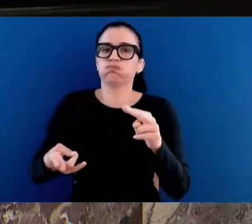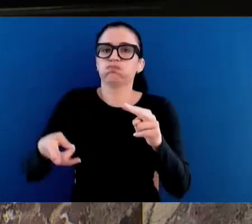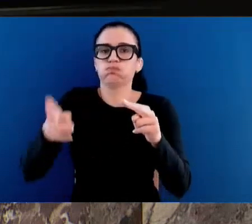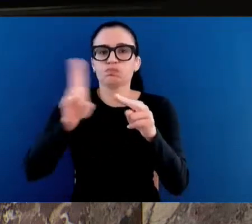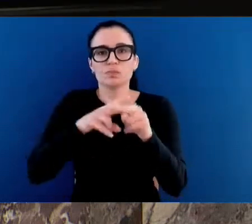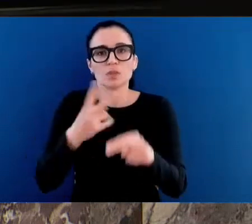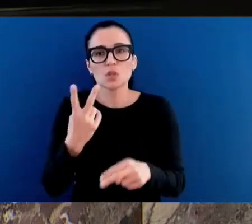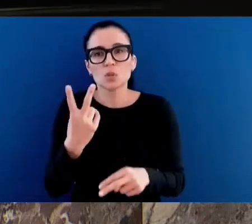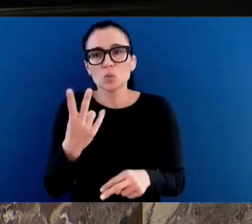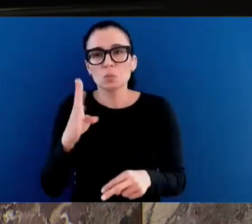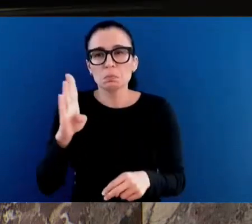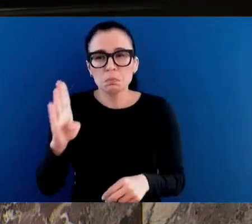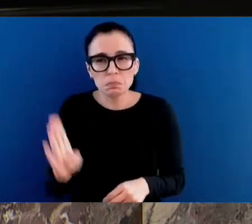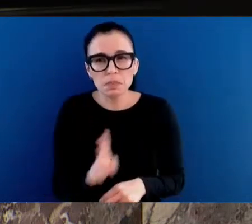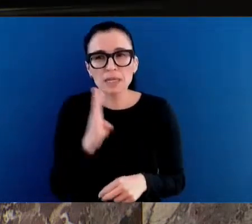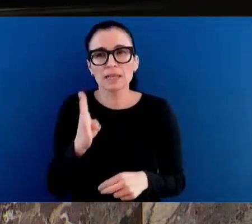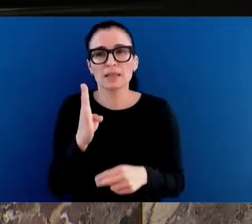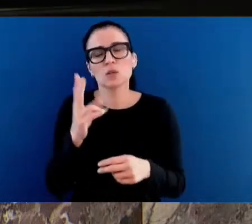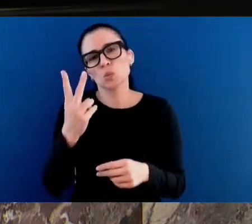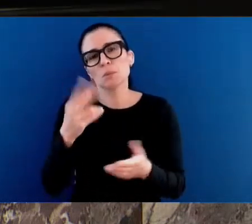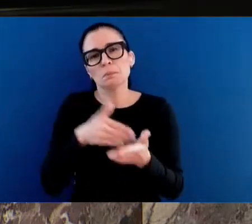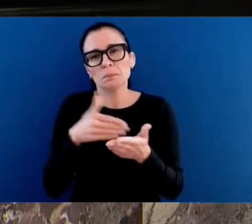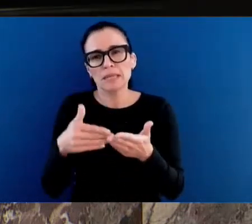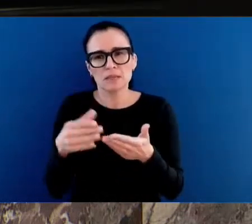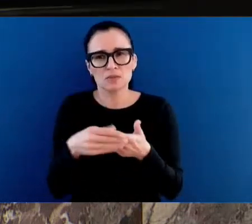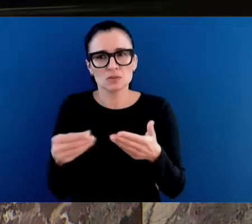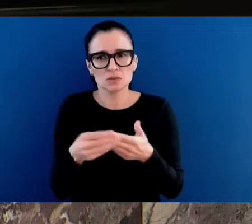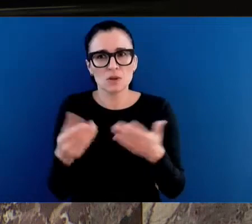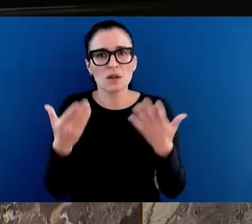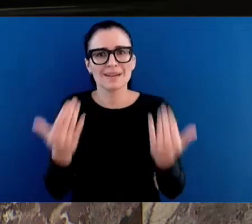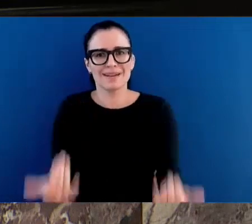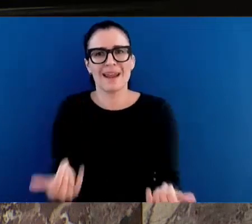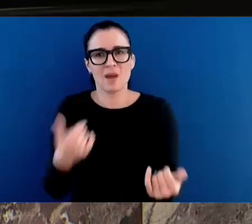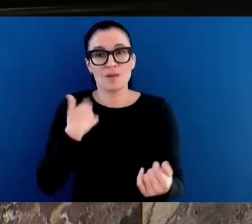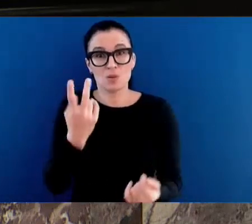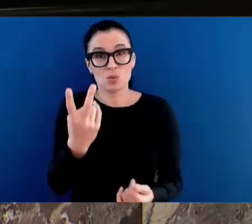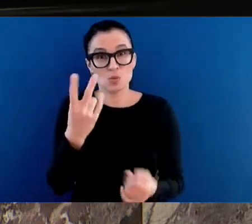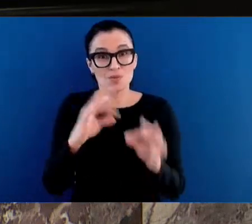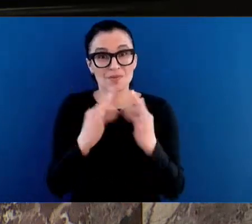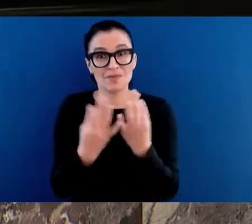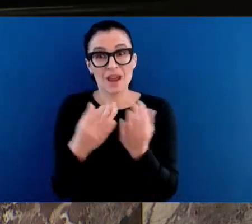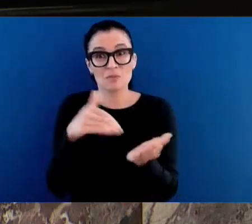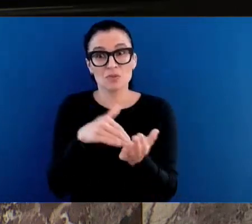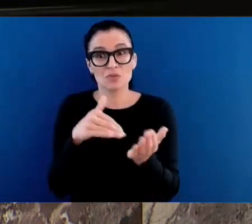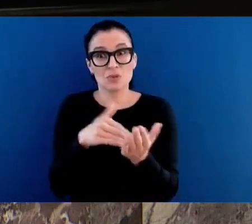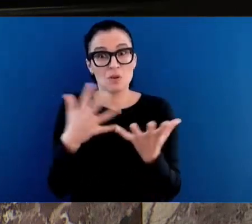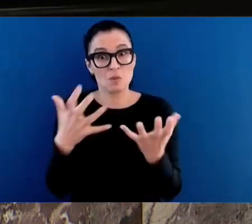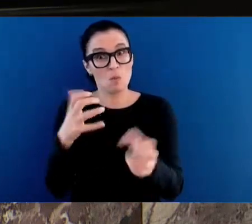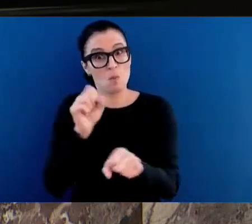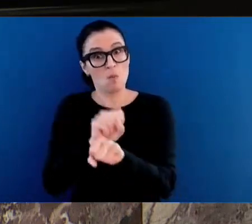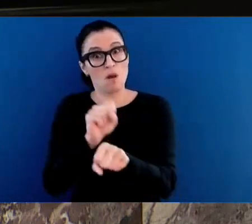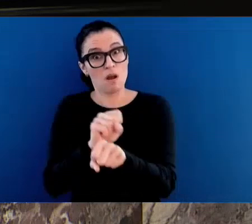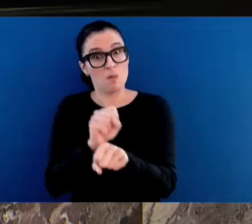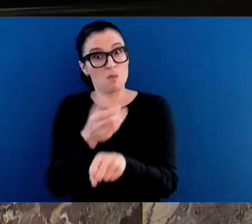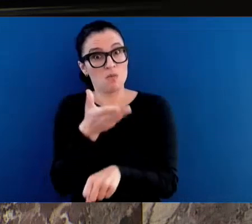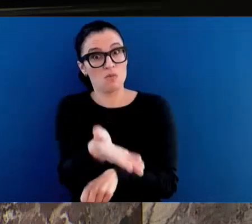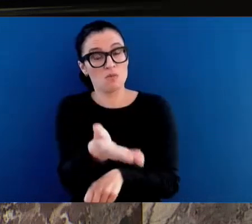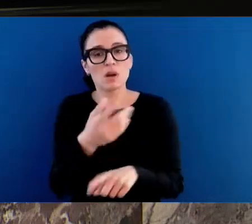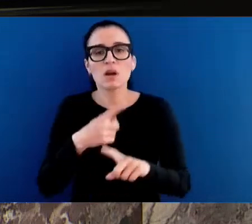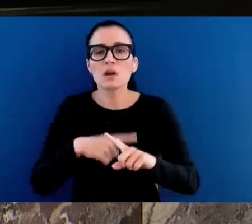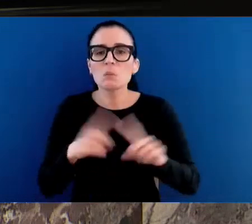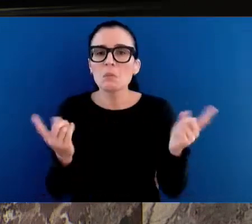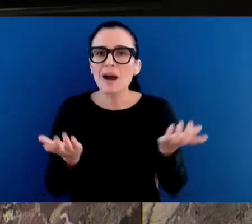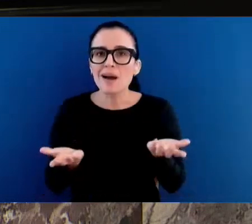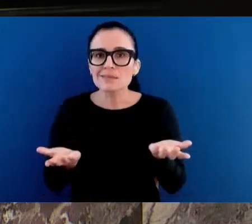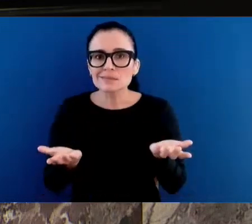out of this clinic, but Island Health has refused to adapt their plans to get these doctors into this facility. They are refusing 2 doctors to come to our